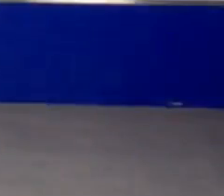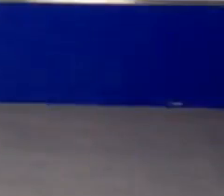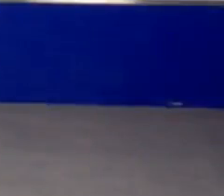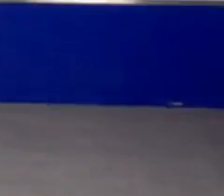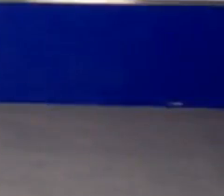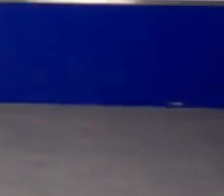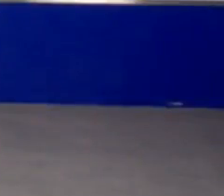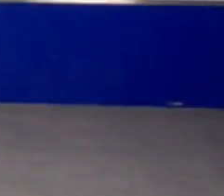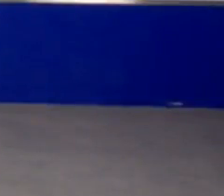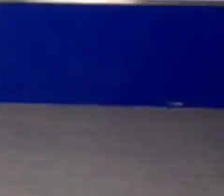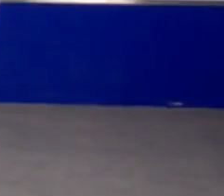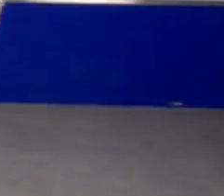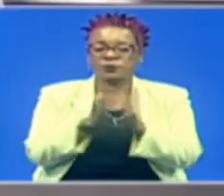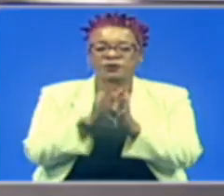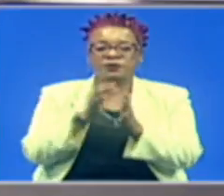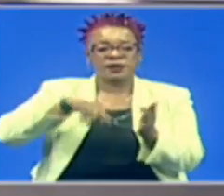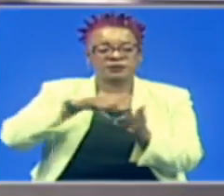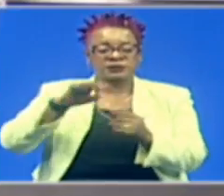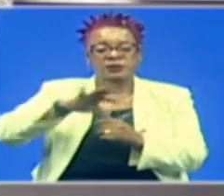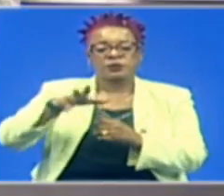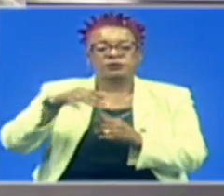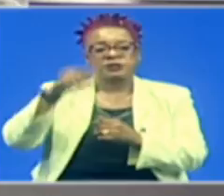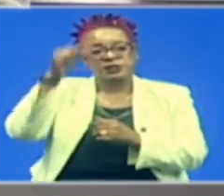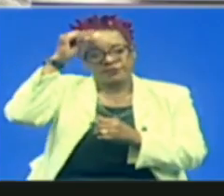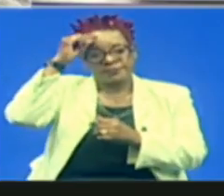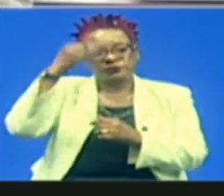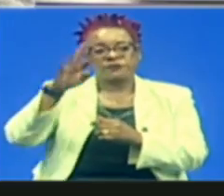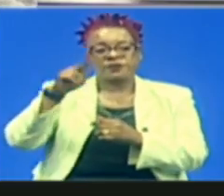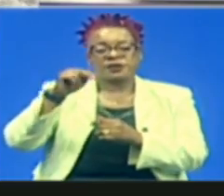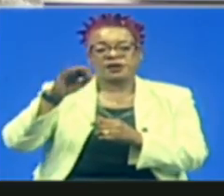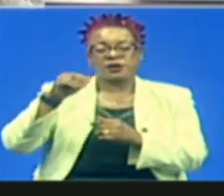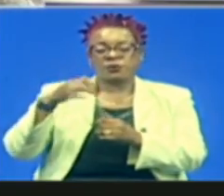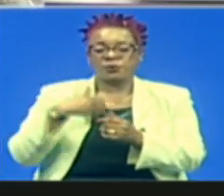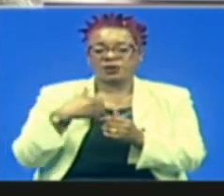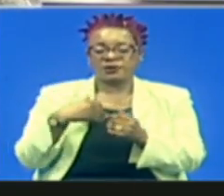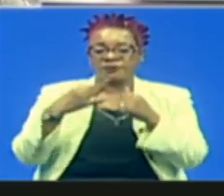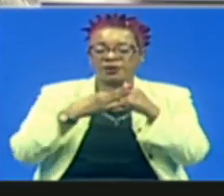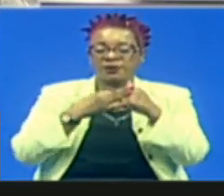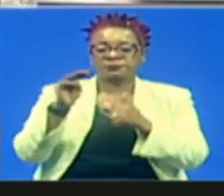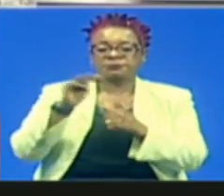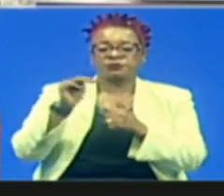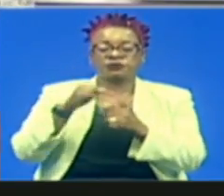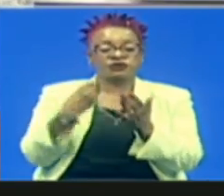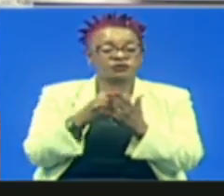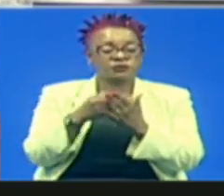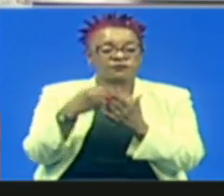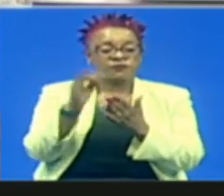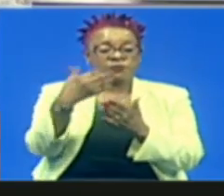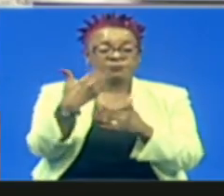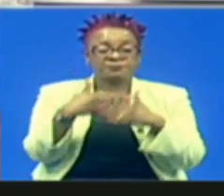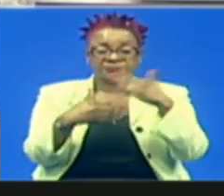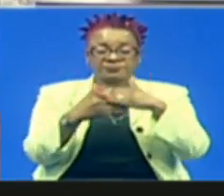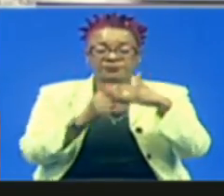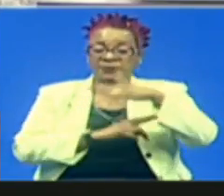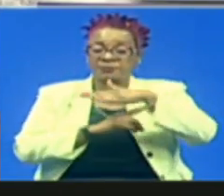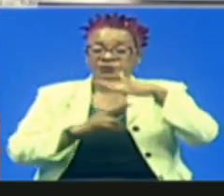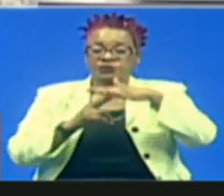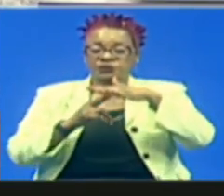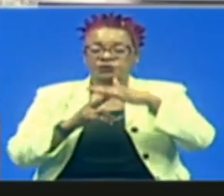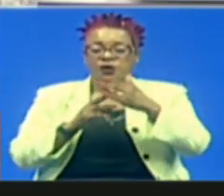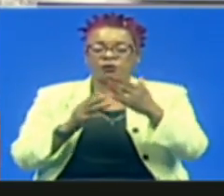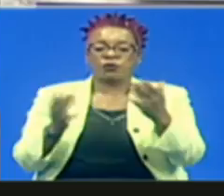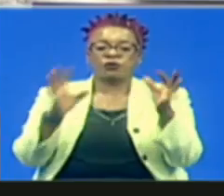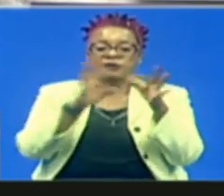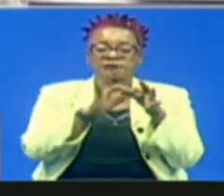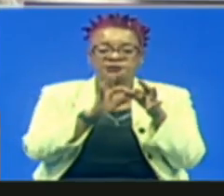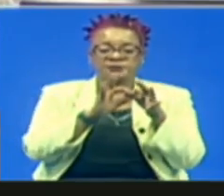Thank you for staying with us. The county government of Nyandarua says it will set aside 8 million shillings for the construction of a bridge that connects Kahodha and